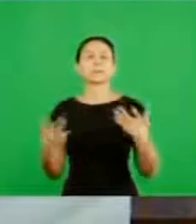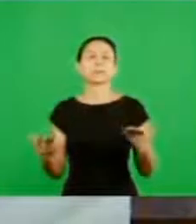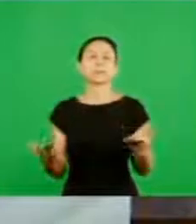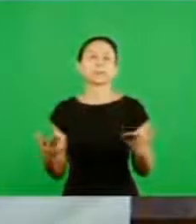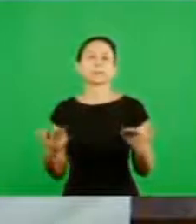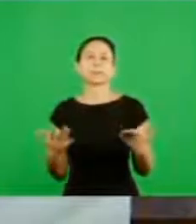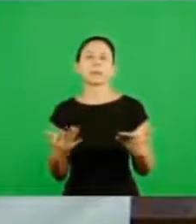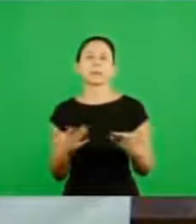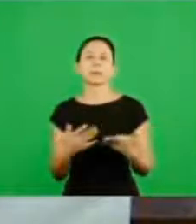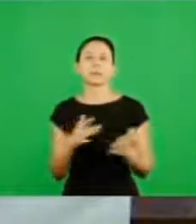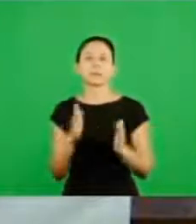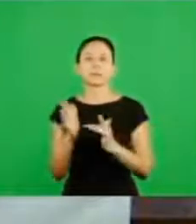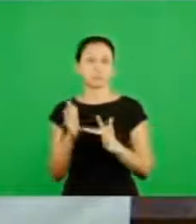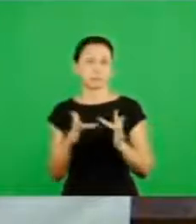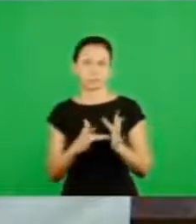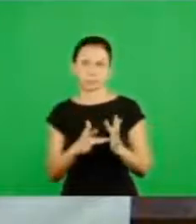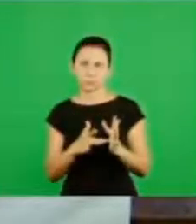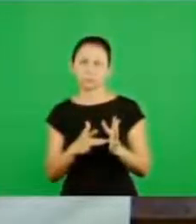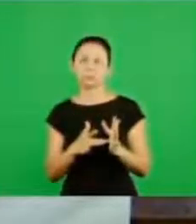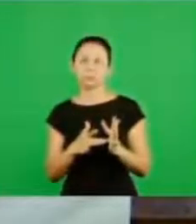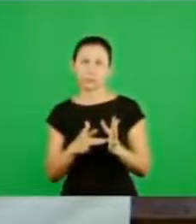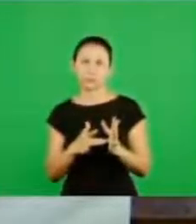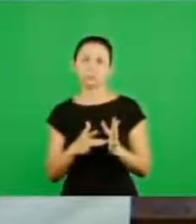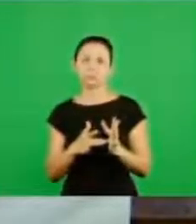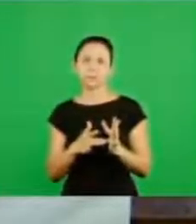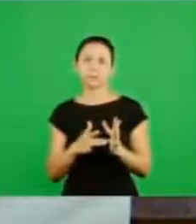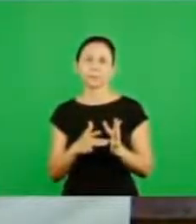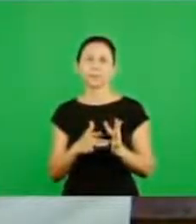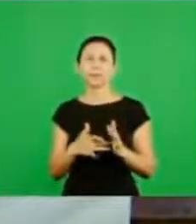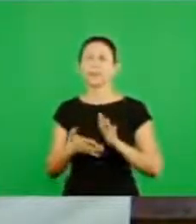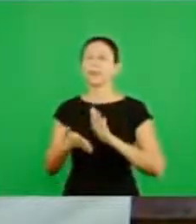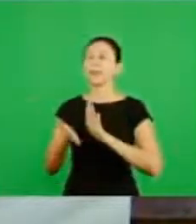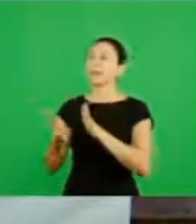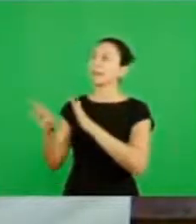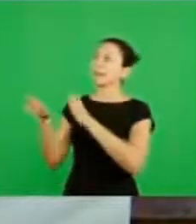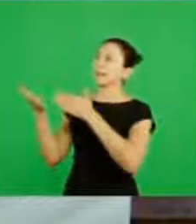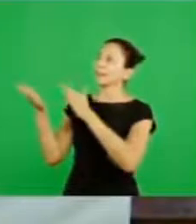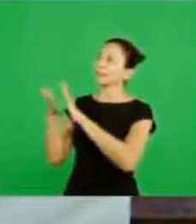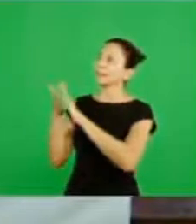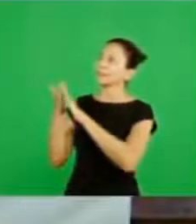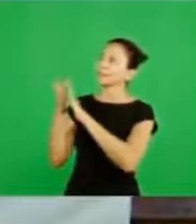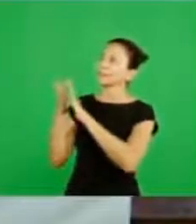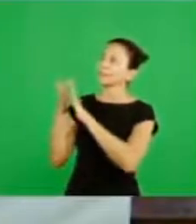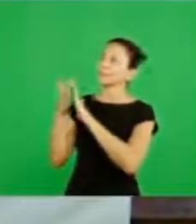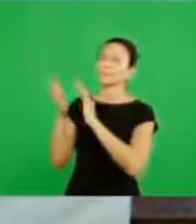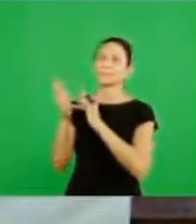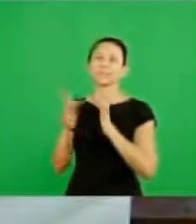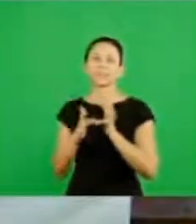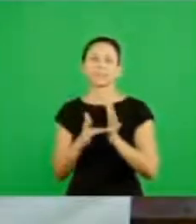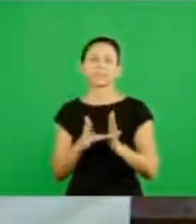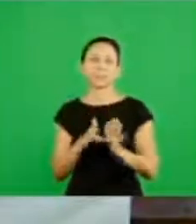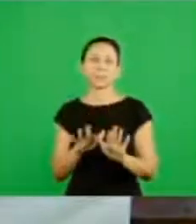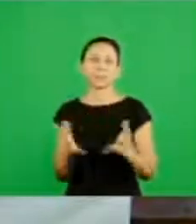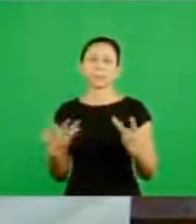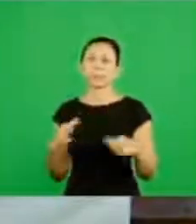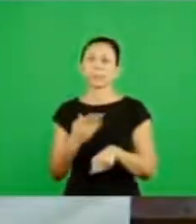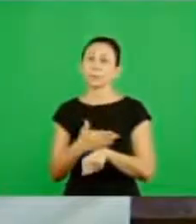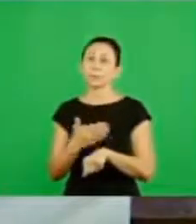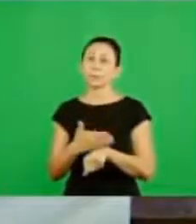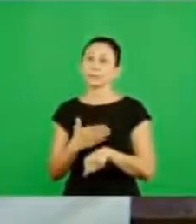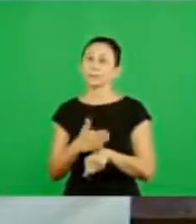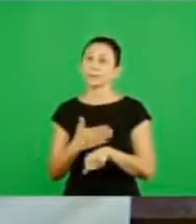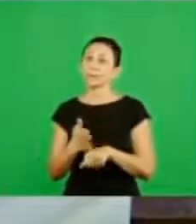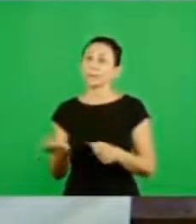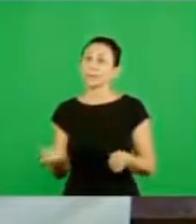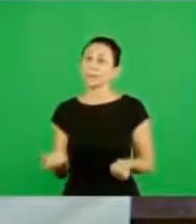and not speak of it, because the faith today is preached a lot about Jesus. There's a lot of, you